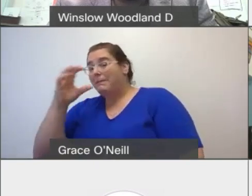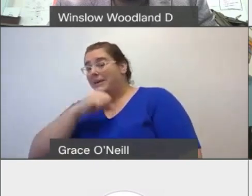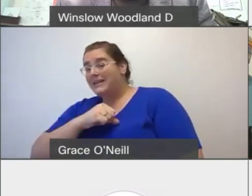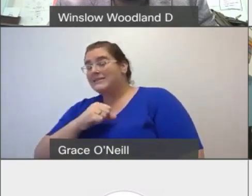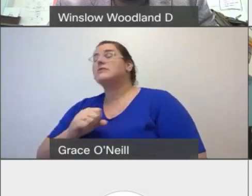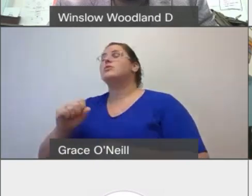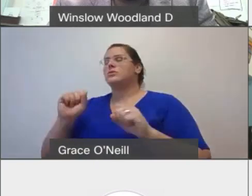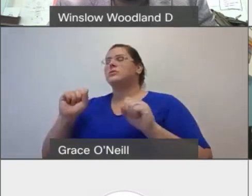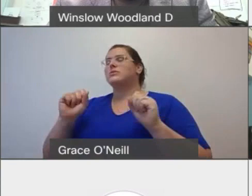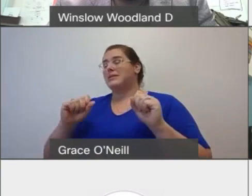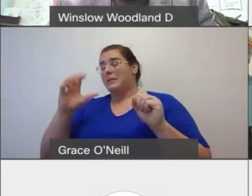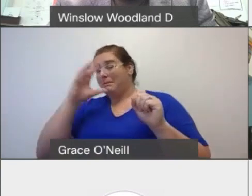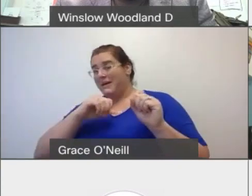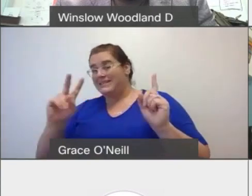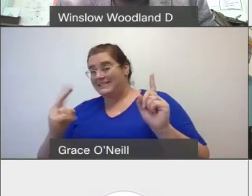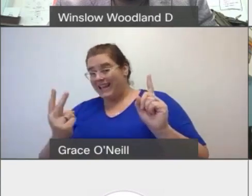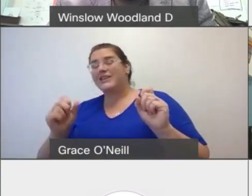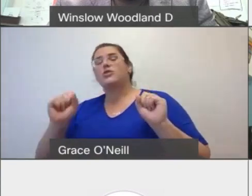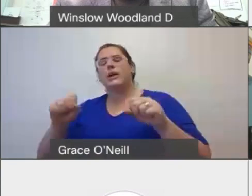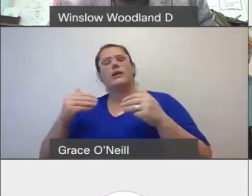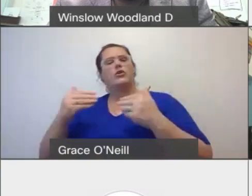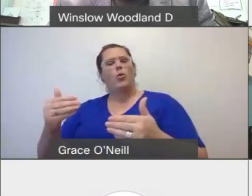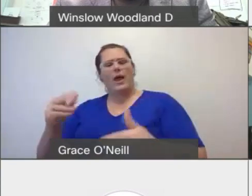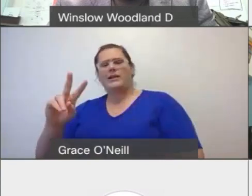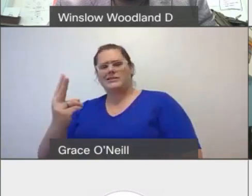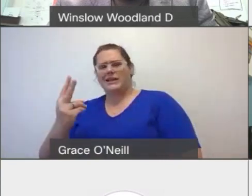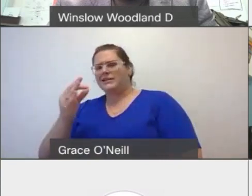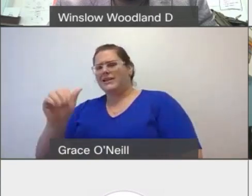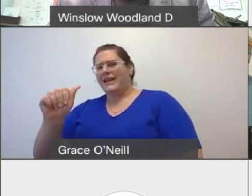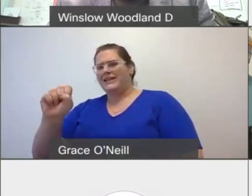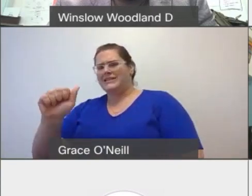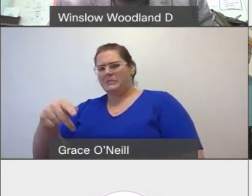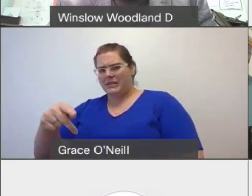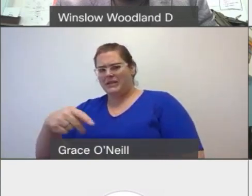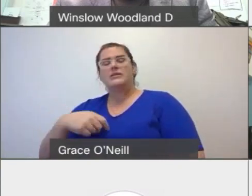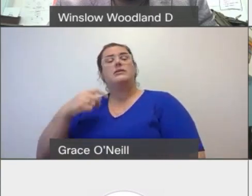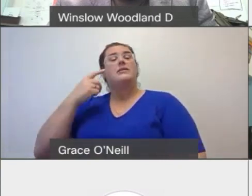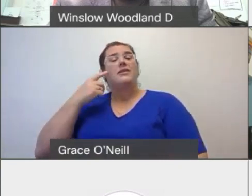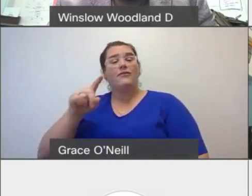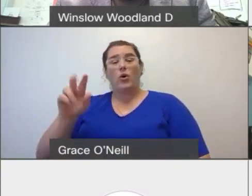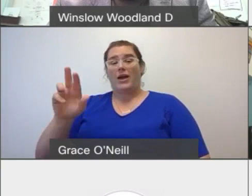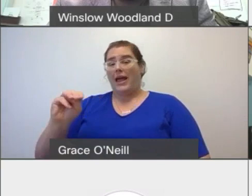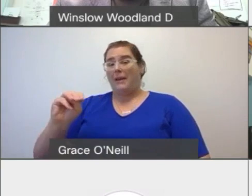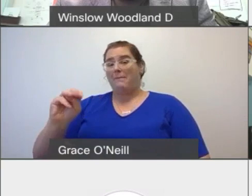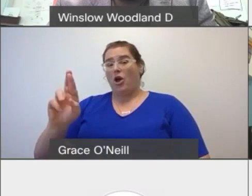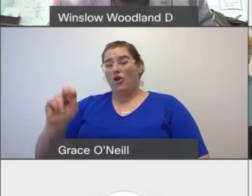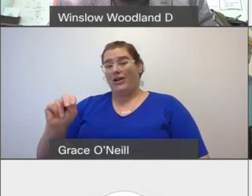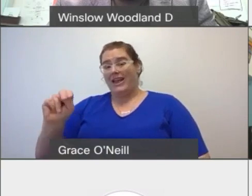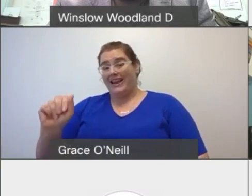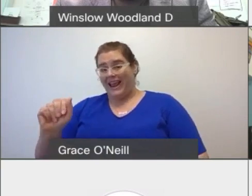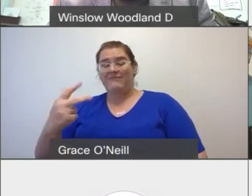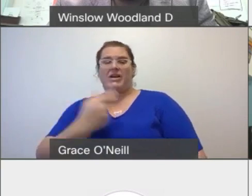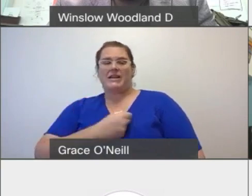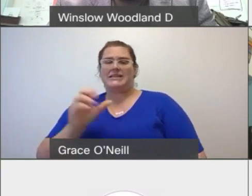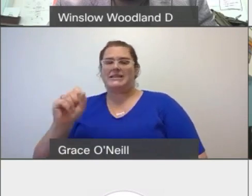and get the second dose as soon as possible for an mRNA vaccine series, or the other option